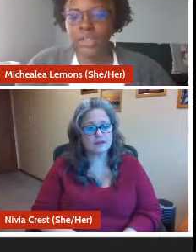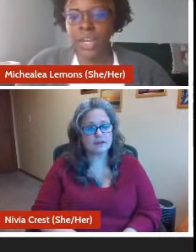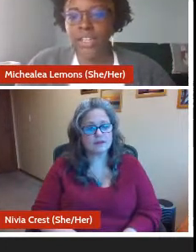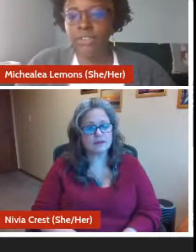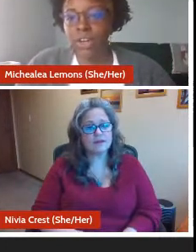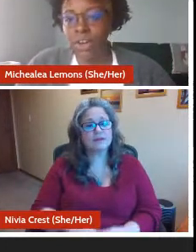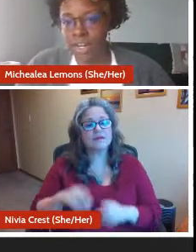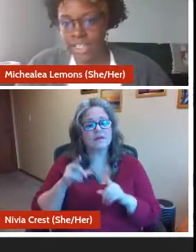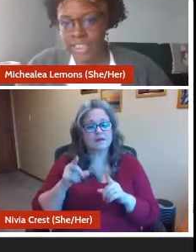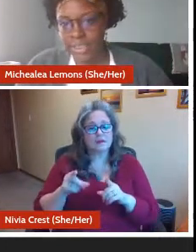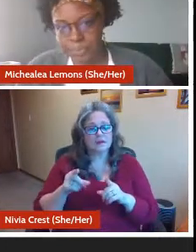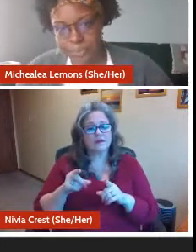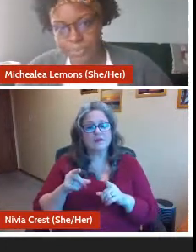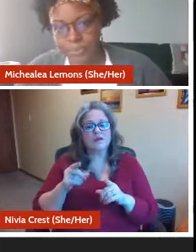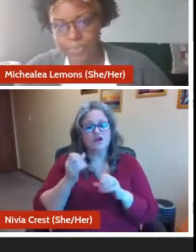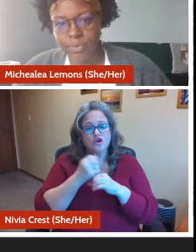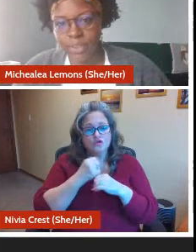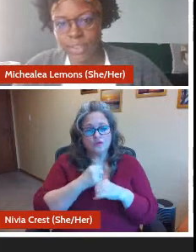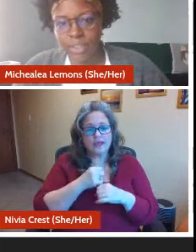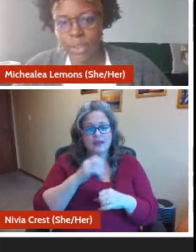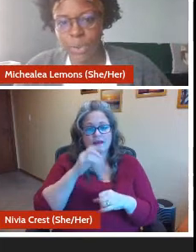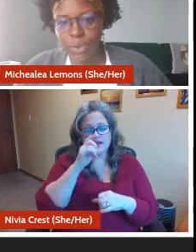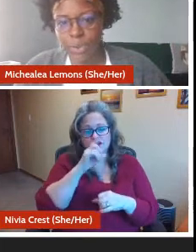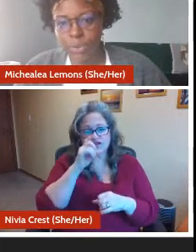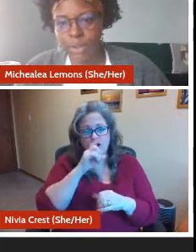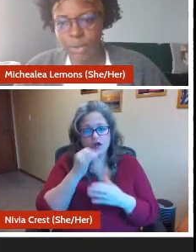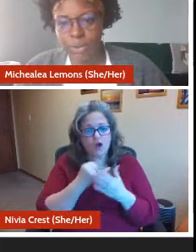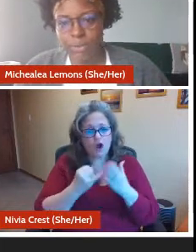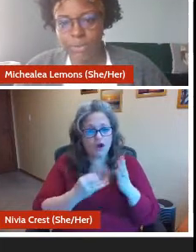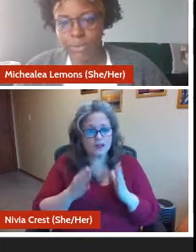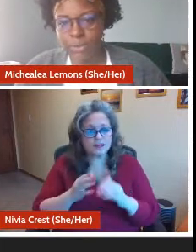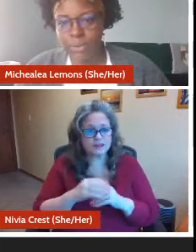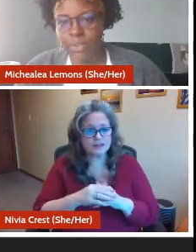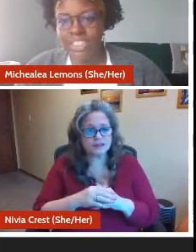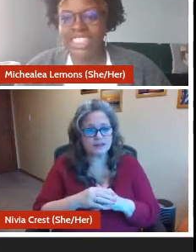Jackie is a creative doll artist who